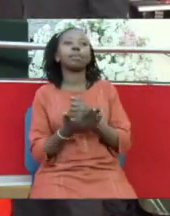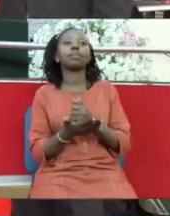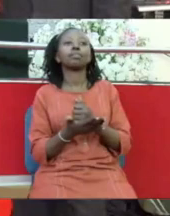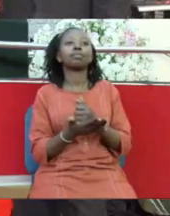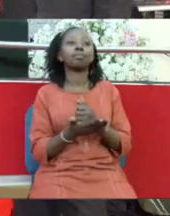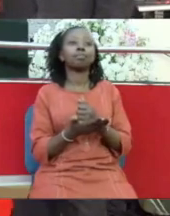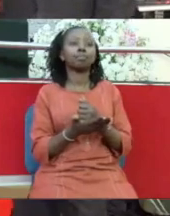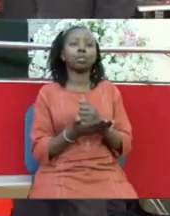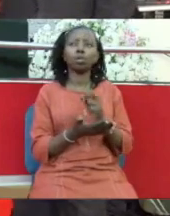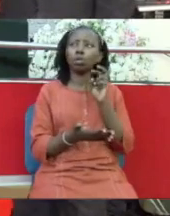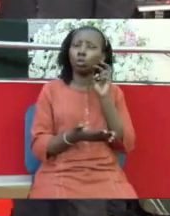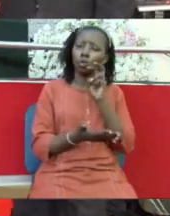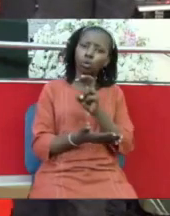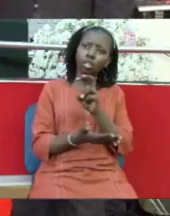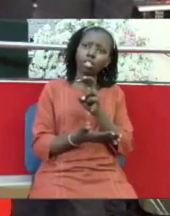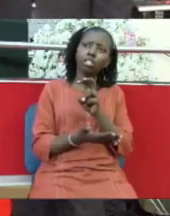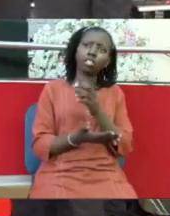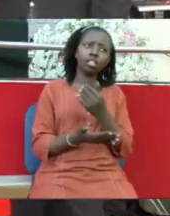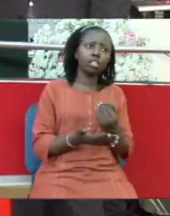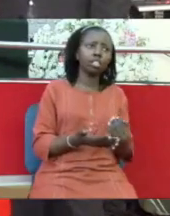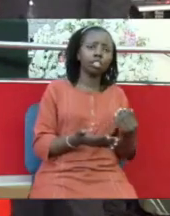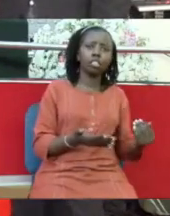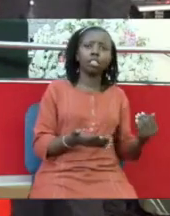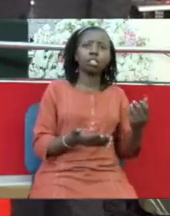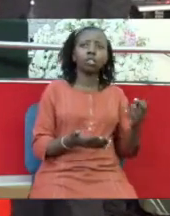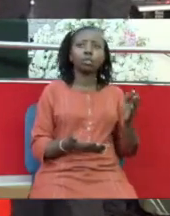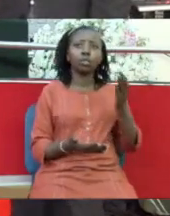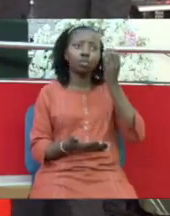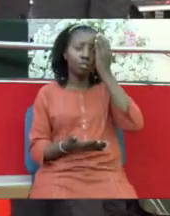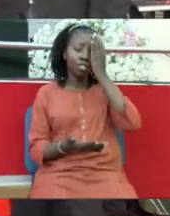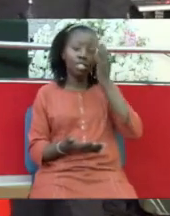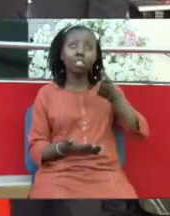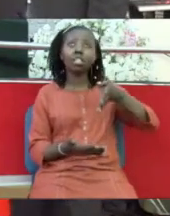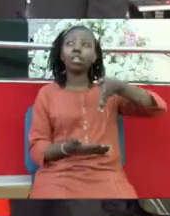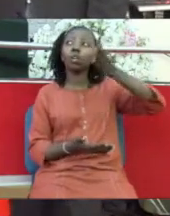You can see even in the case of the children, he actually gave them the beacons.